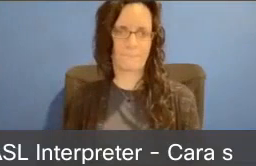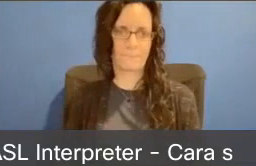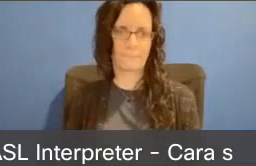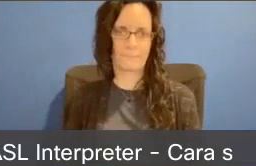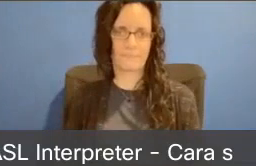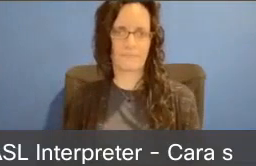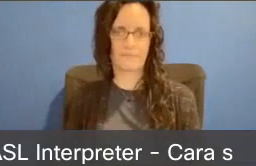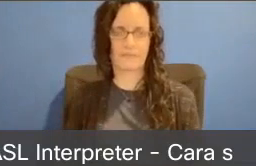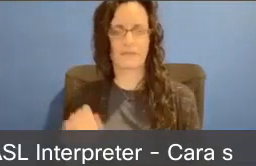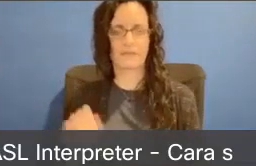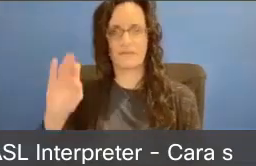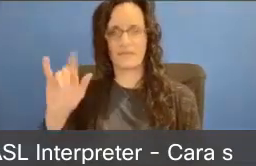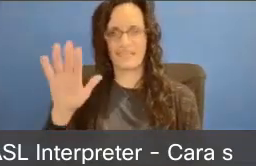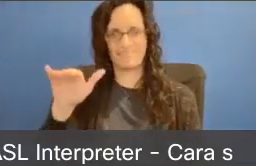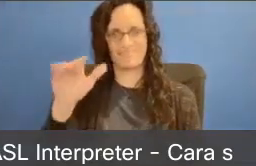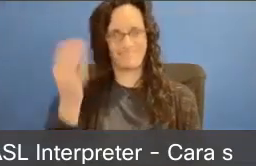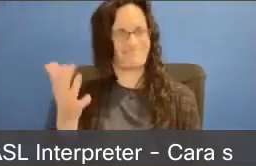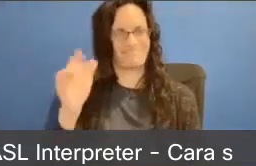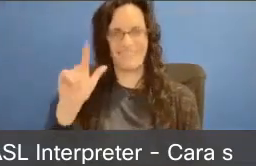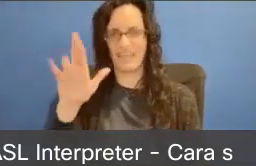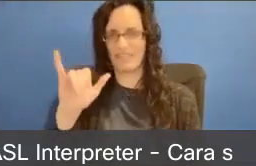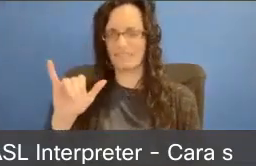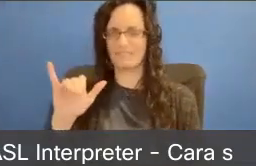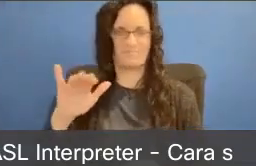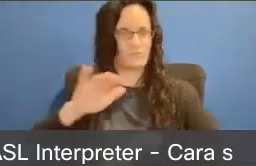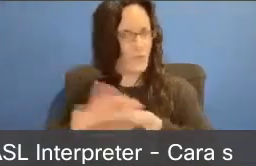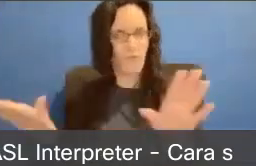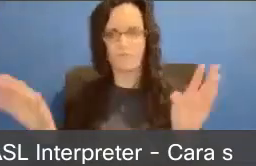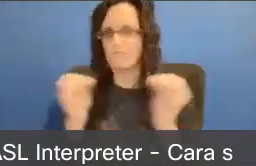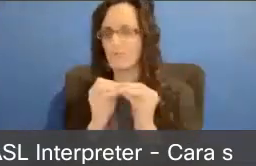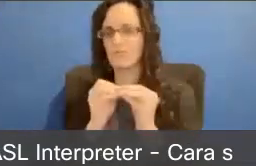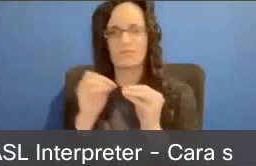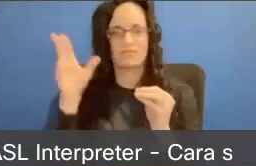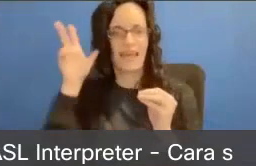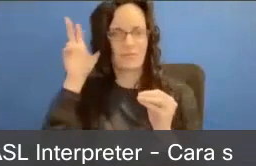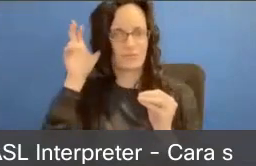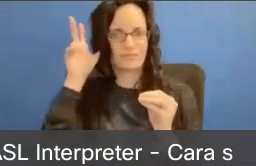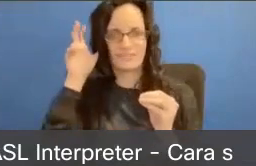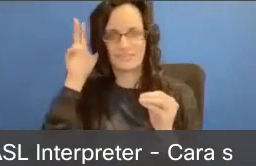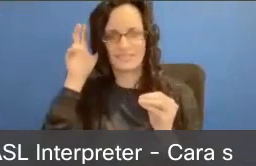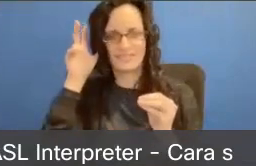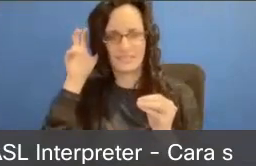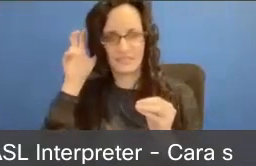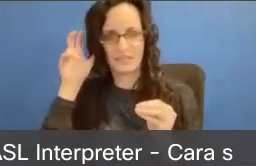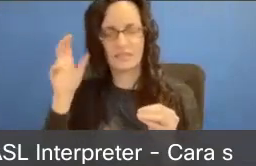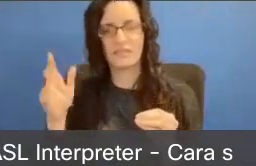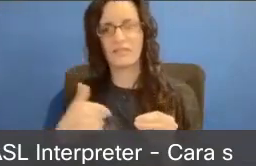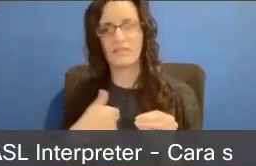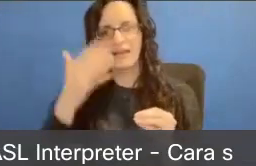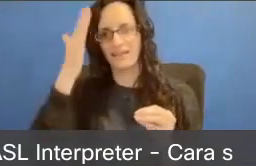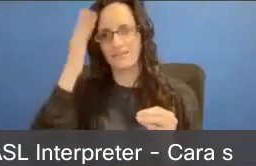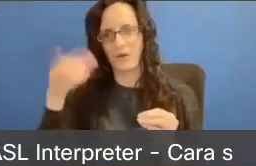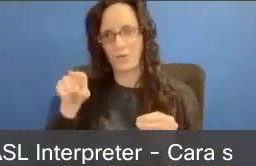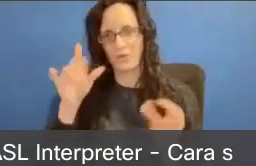Larry, I think we've officially lost the audio with Craig. So I know you've seen this